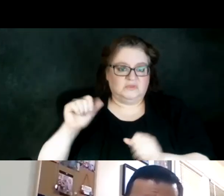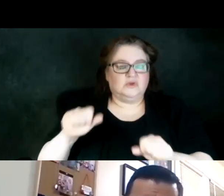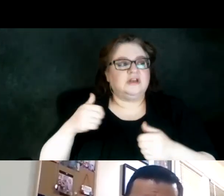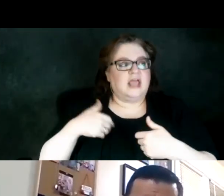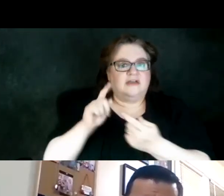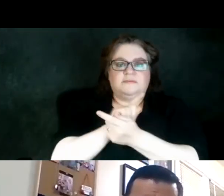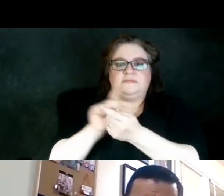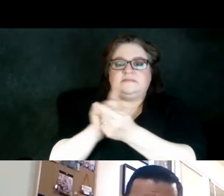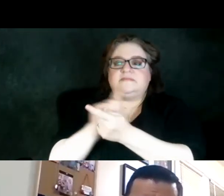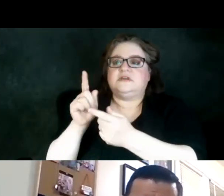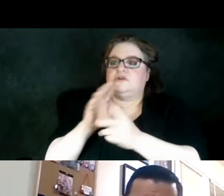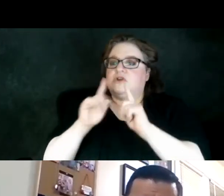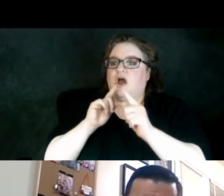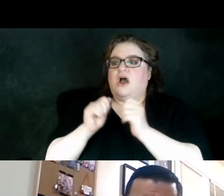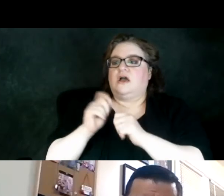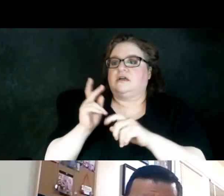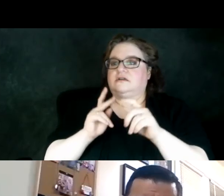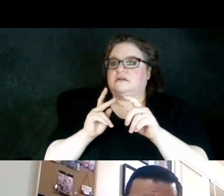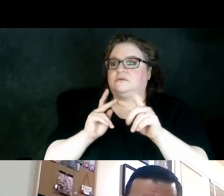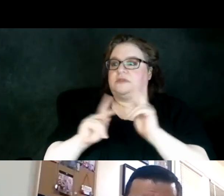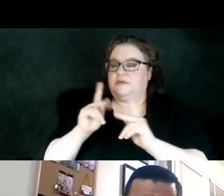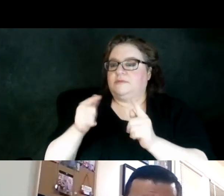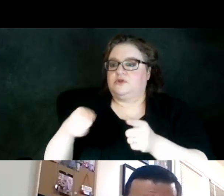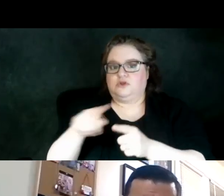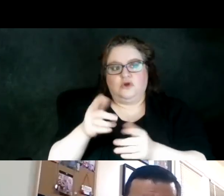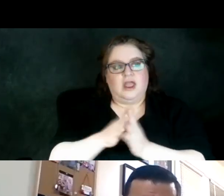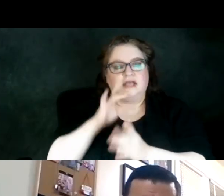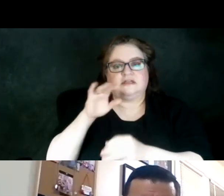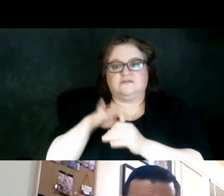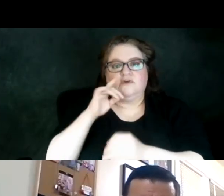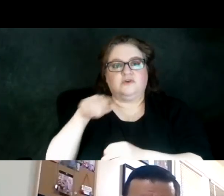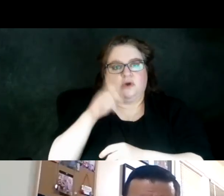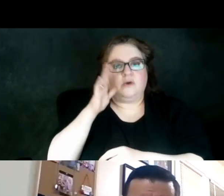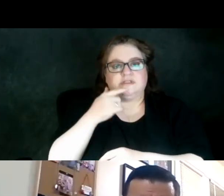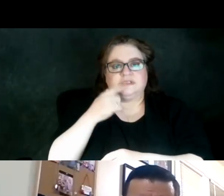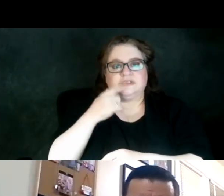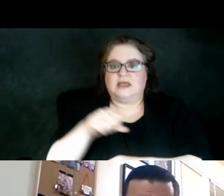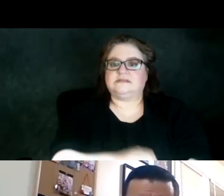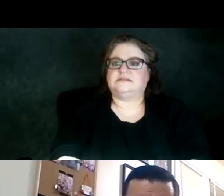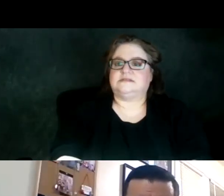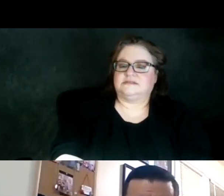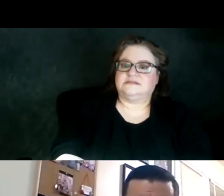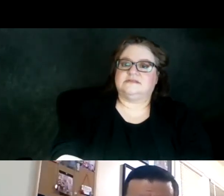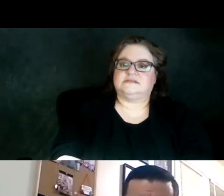You're talking to the people that you're asking to vote for you. So I would say yes.